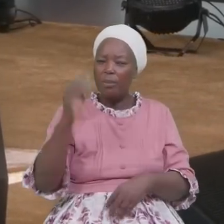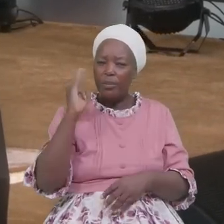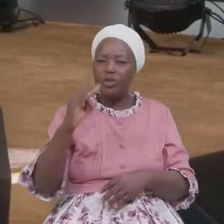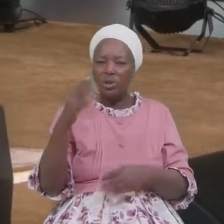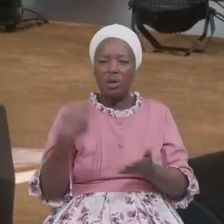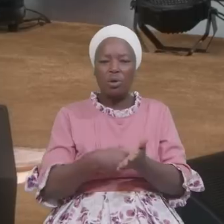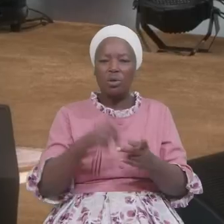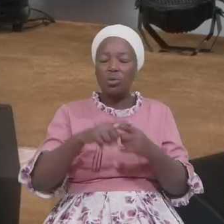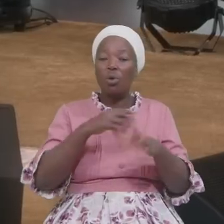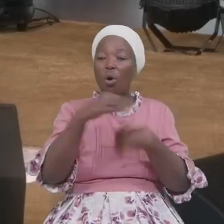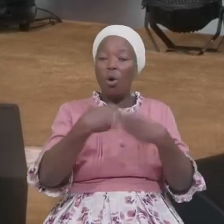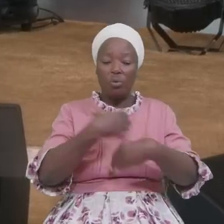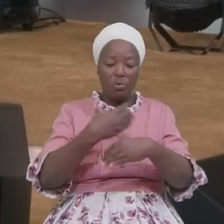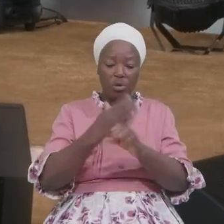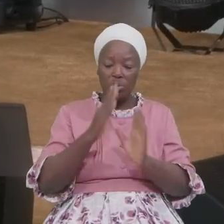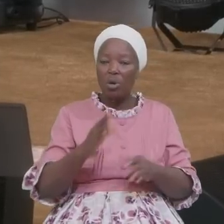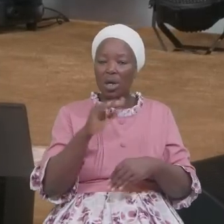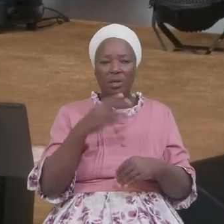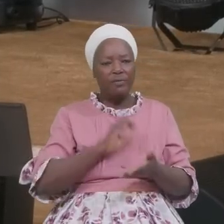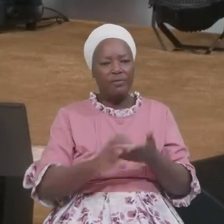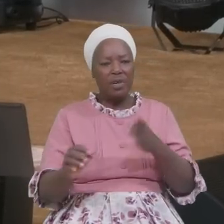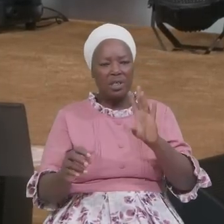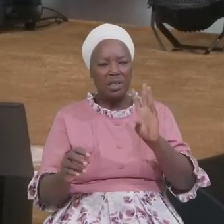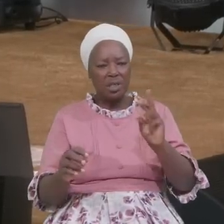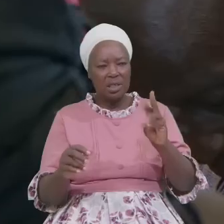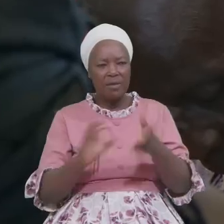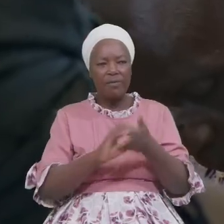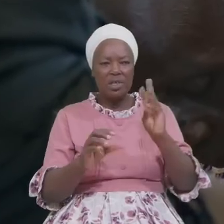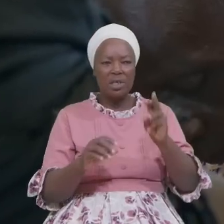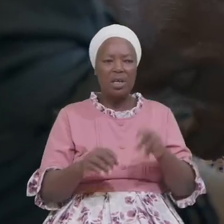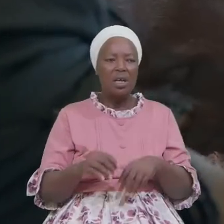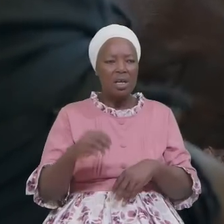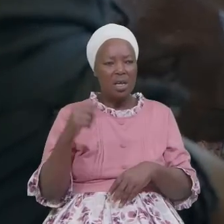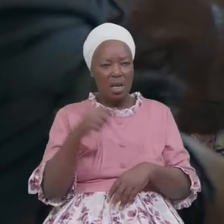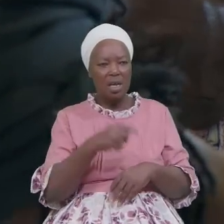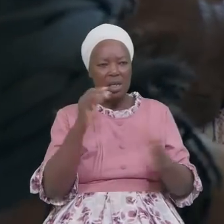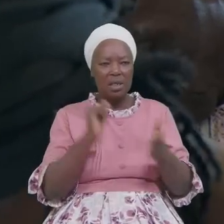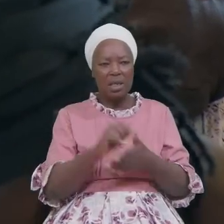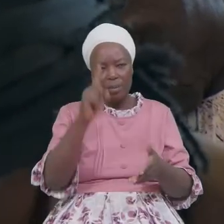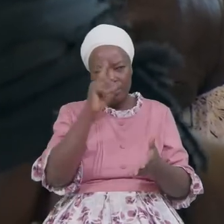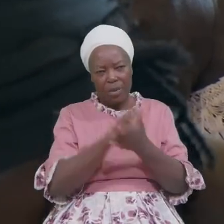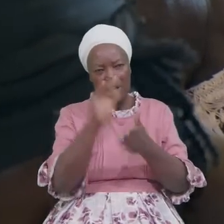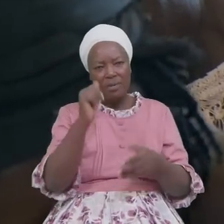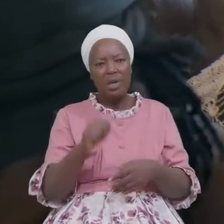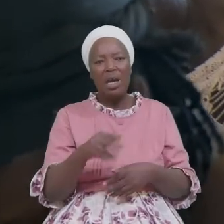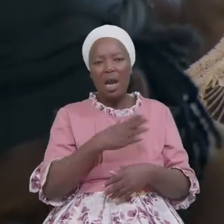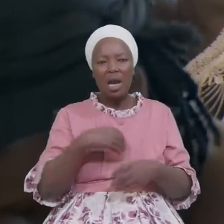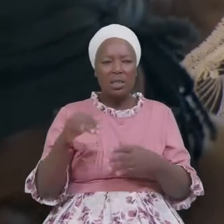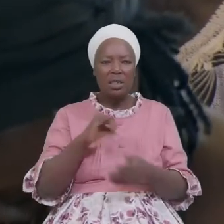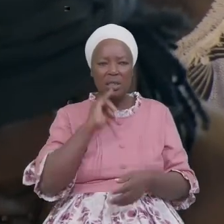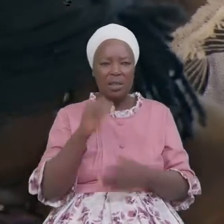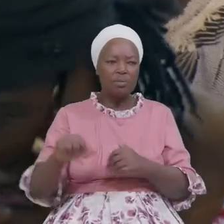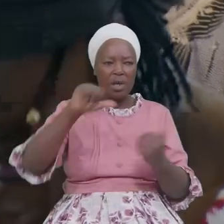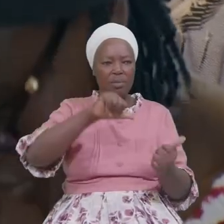gospel to every creature. In verse 16, he that believeth and is baptized shall be